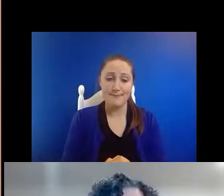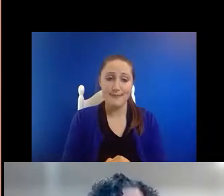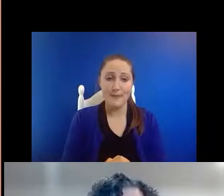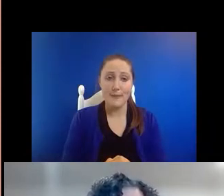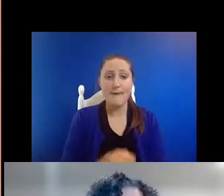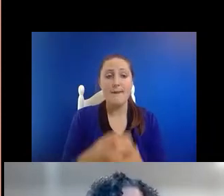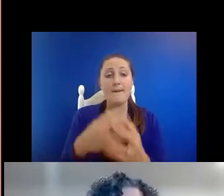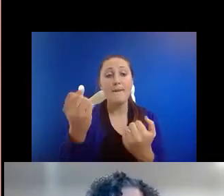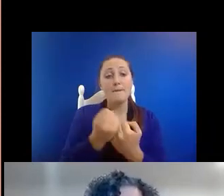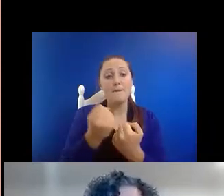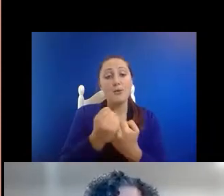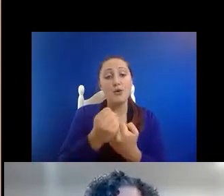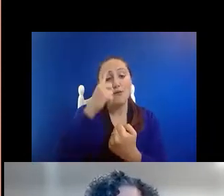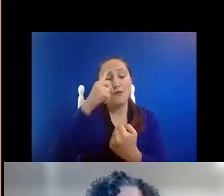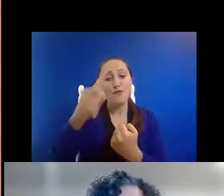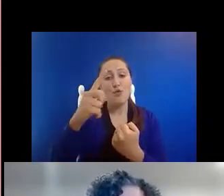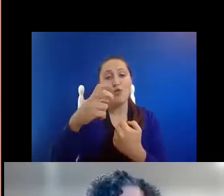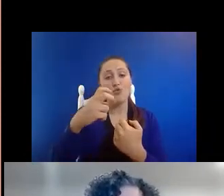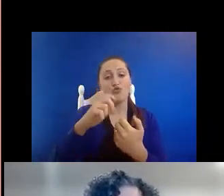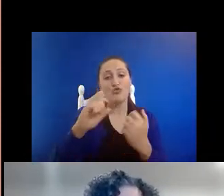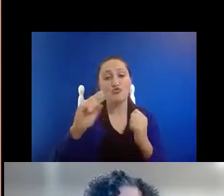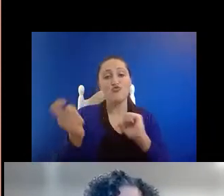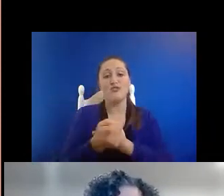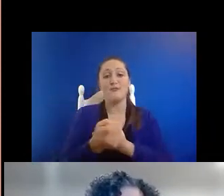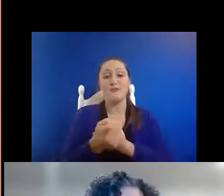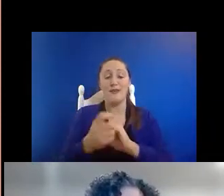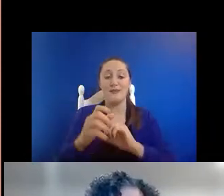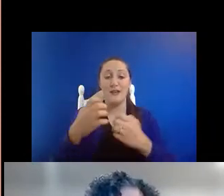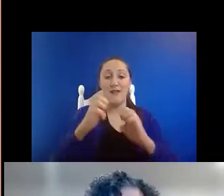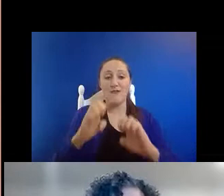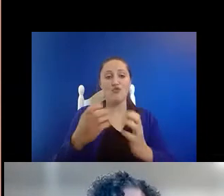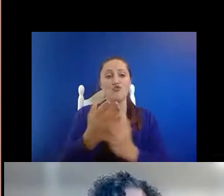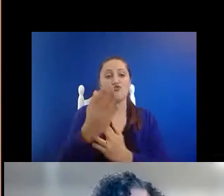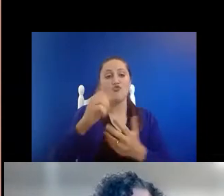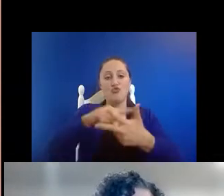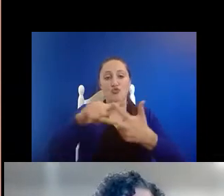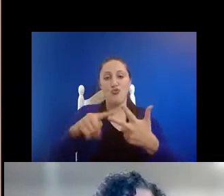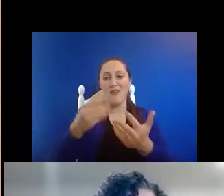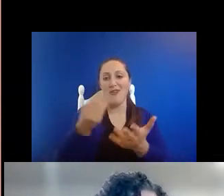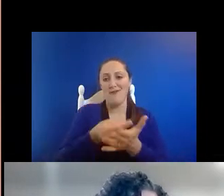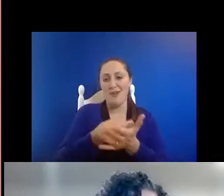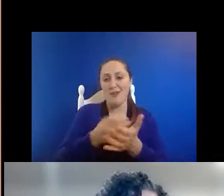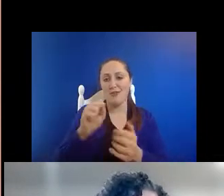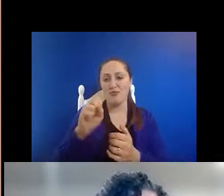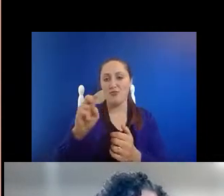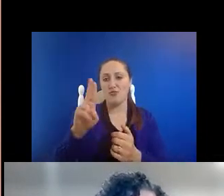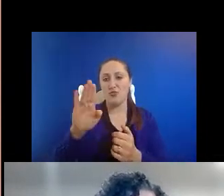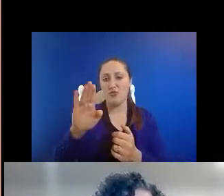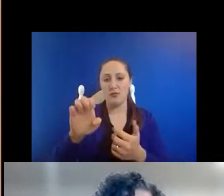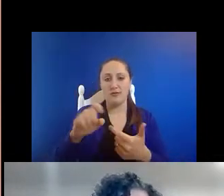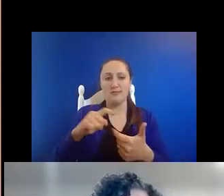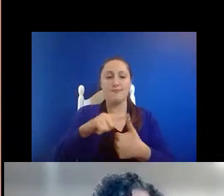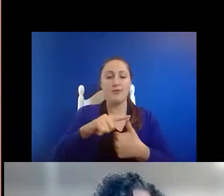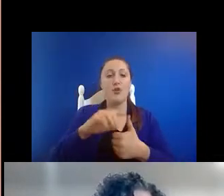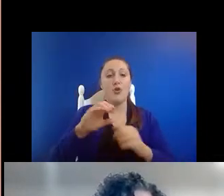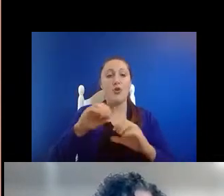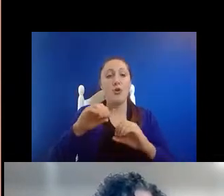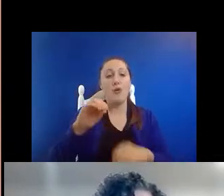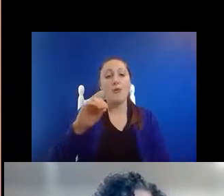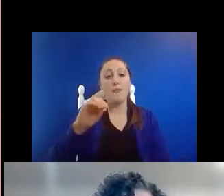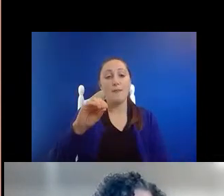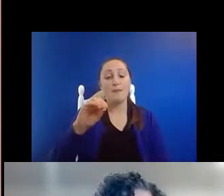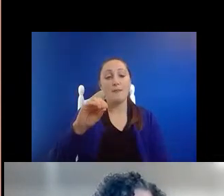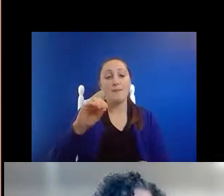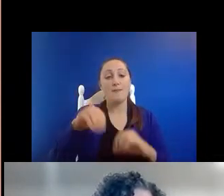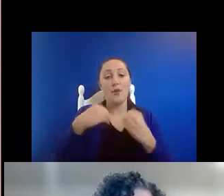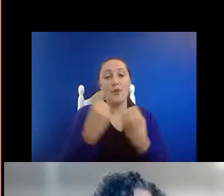Support for these transformation efforts have come from 3 funding sources. First, the Office of Disability Employment